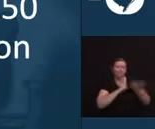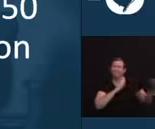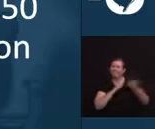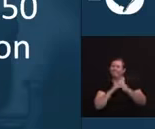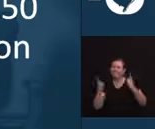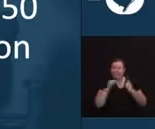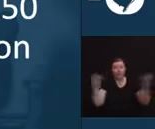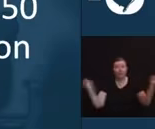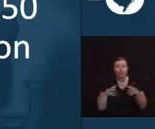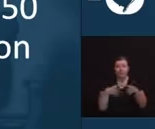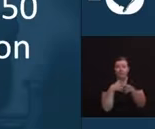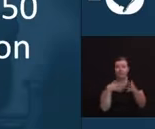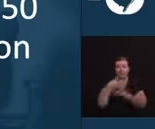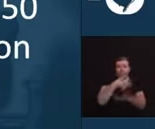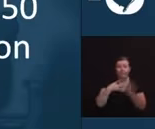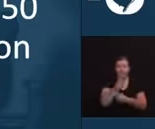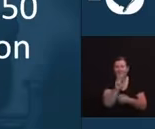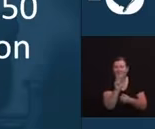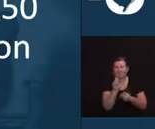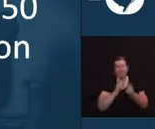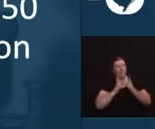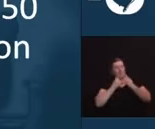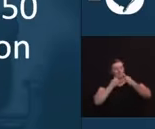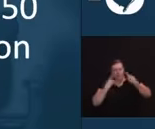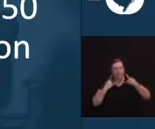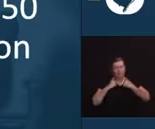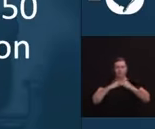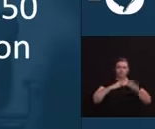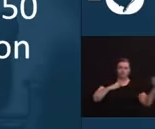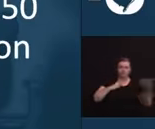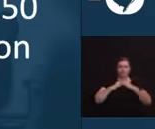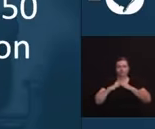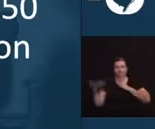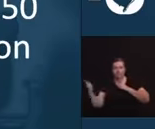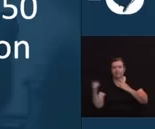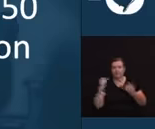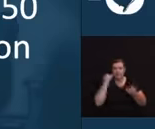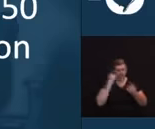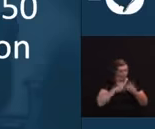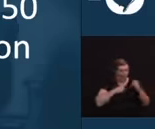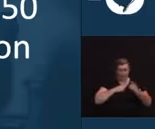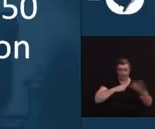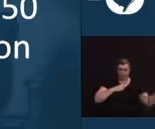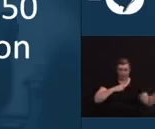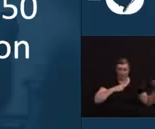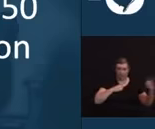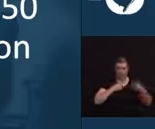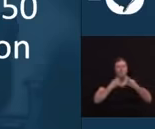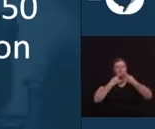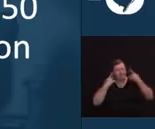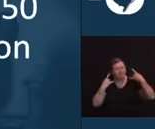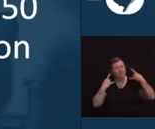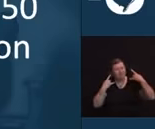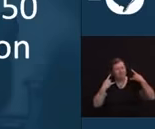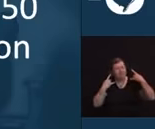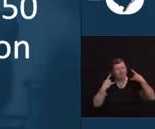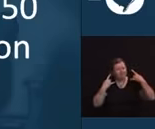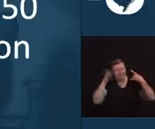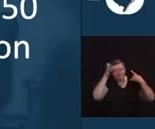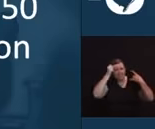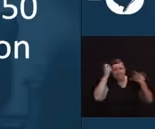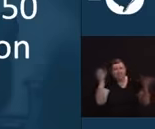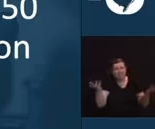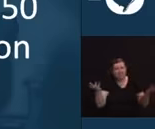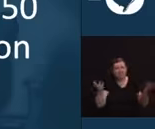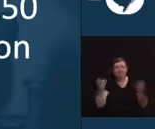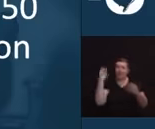including the requirement to wear masks whenever it is not possible to social distance. Any outdoor gathering, either before or after next